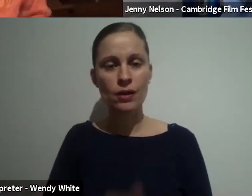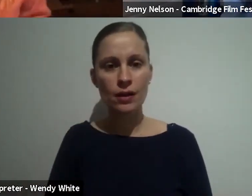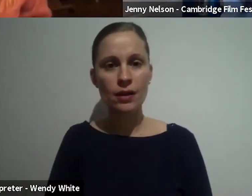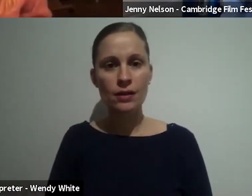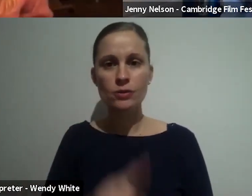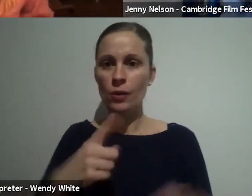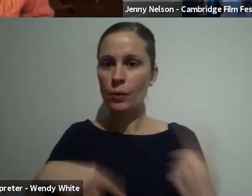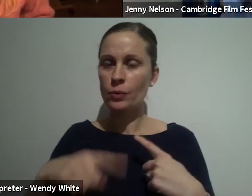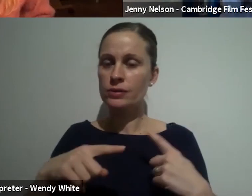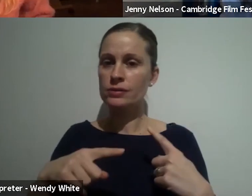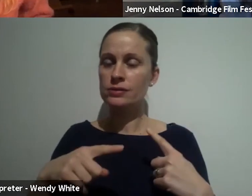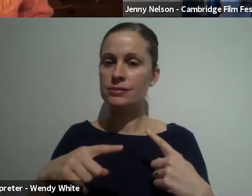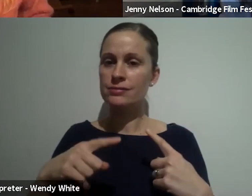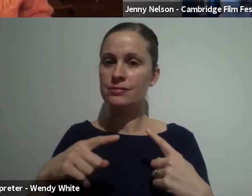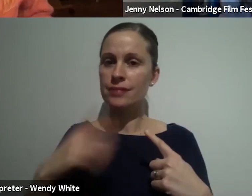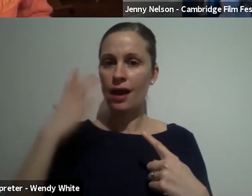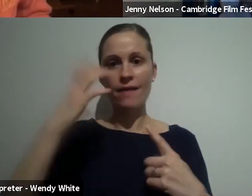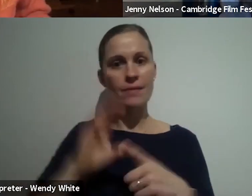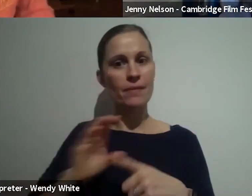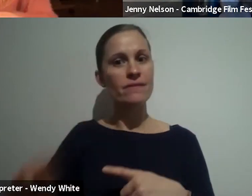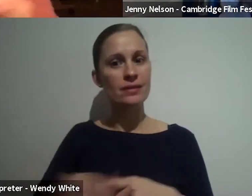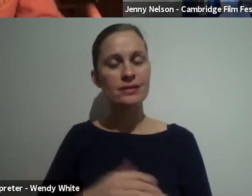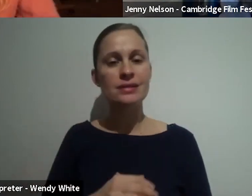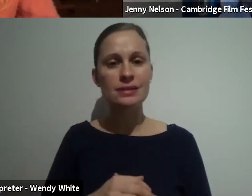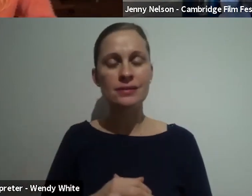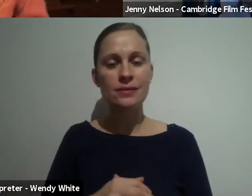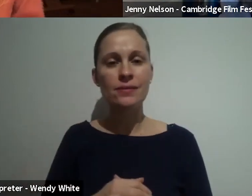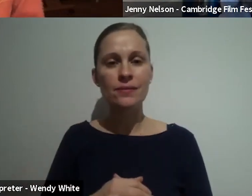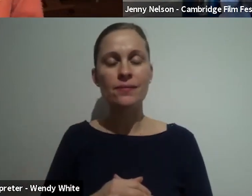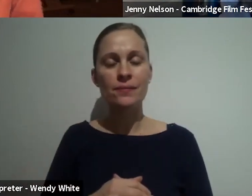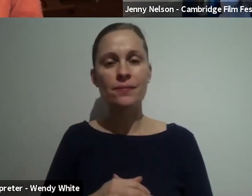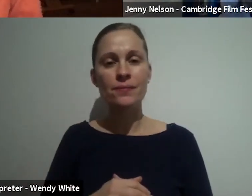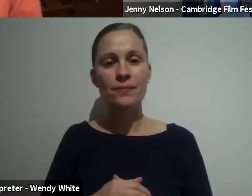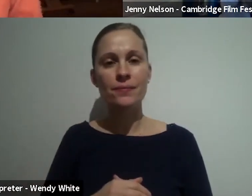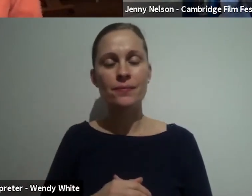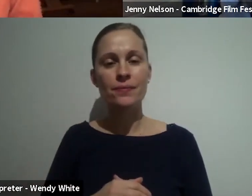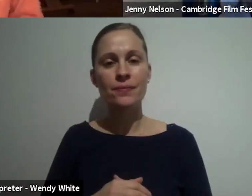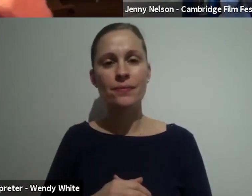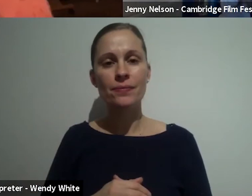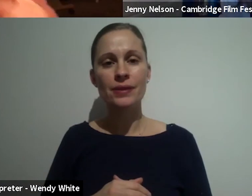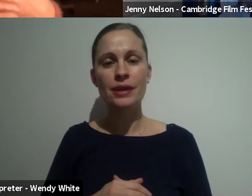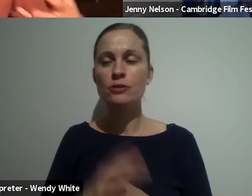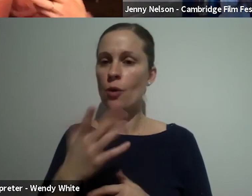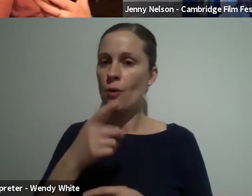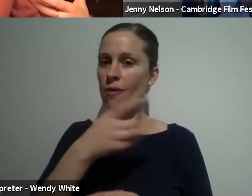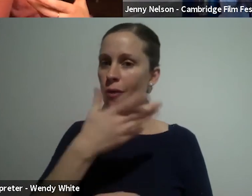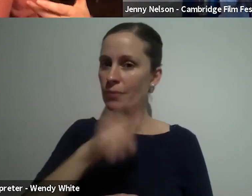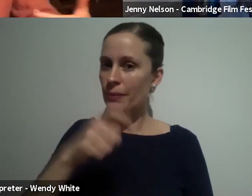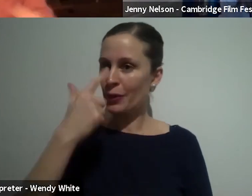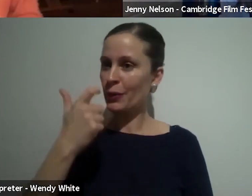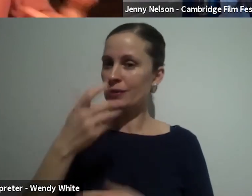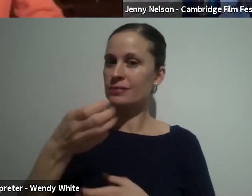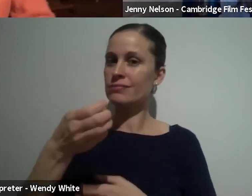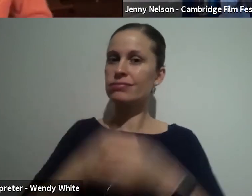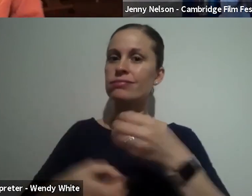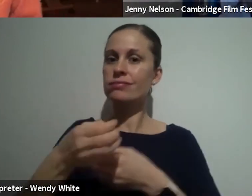funded, and. Yeah. And I think people can recognize themselves very, very, very easily, or that's what they